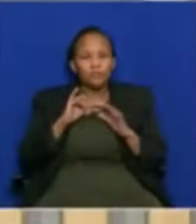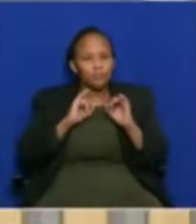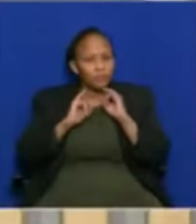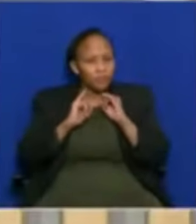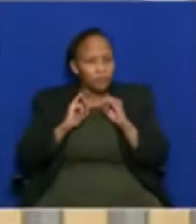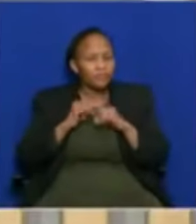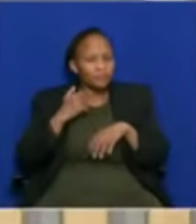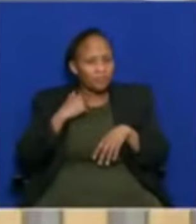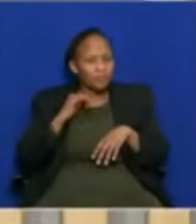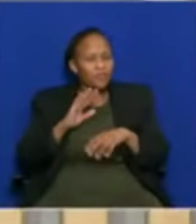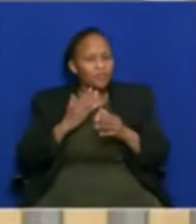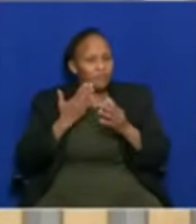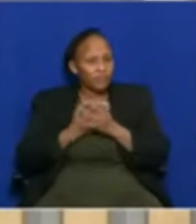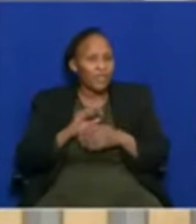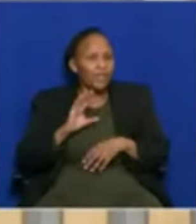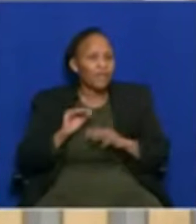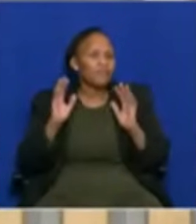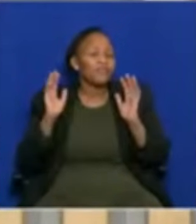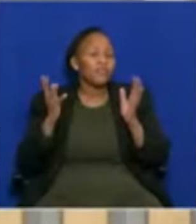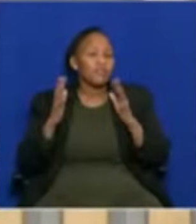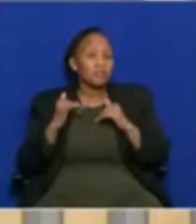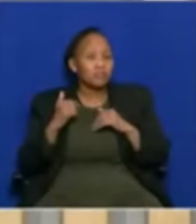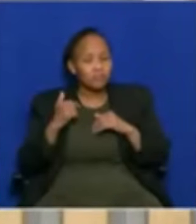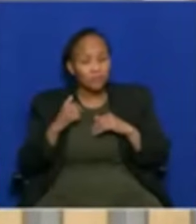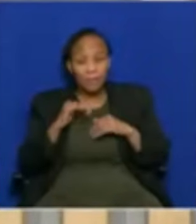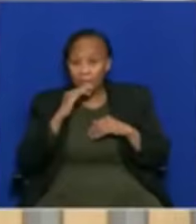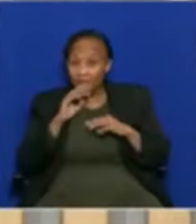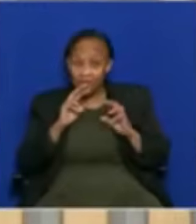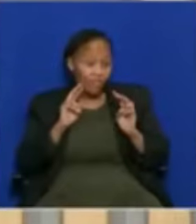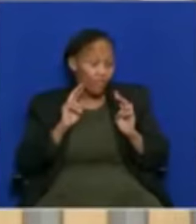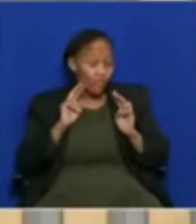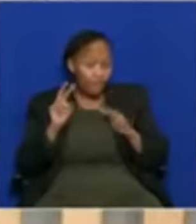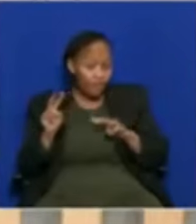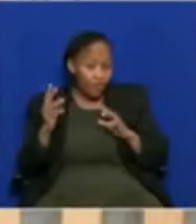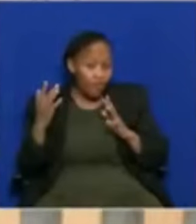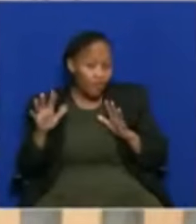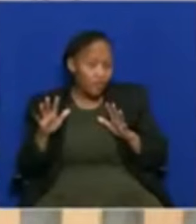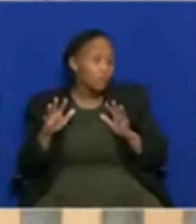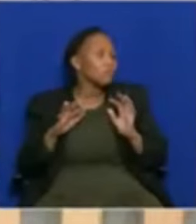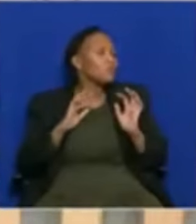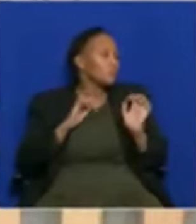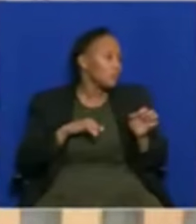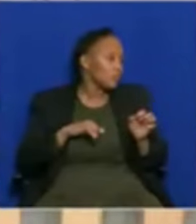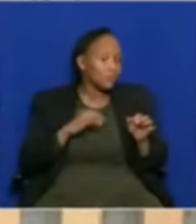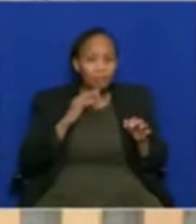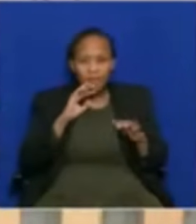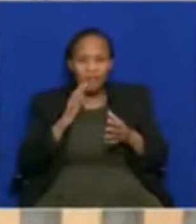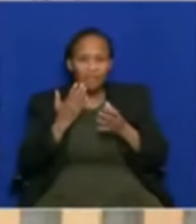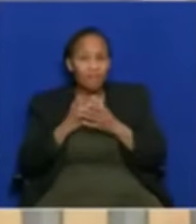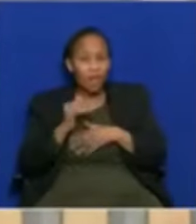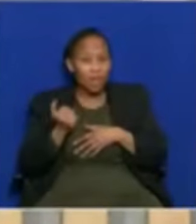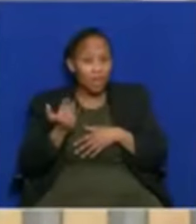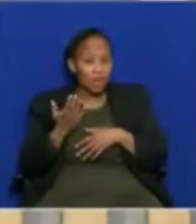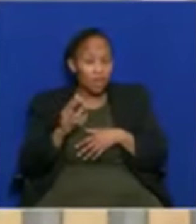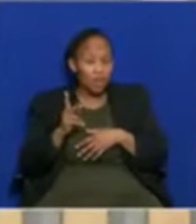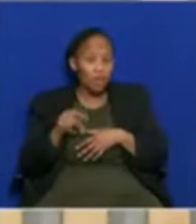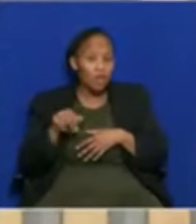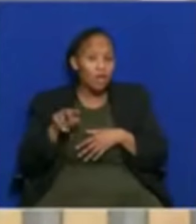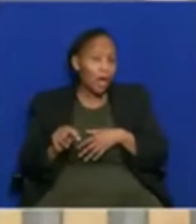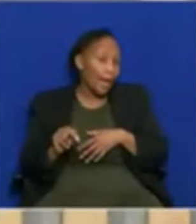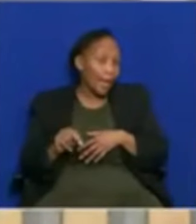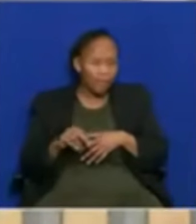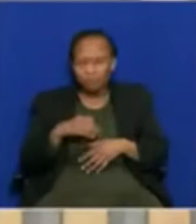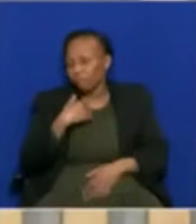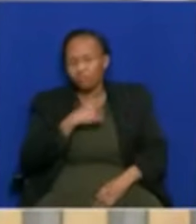the one he viewed. Yes. So you did provide. So you provided him with that file? No, he was not provided the file. It was